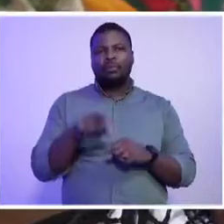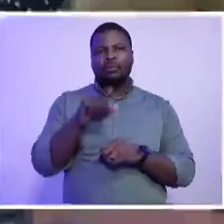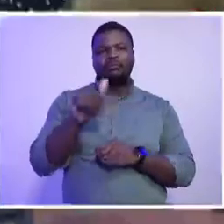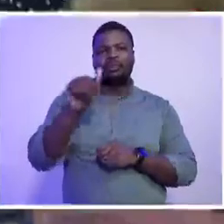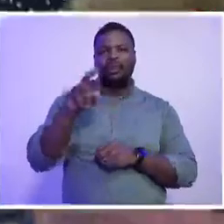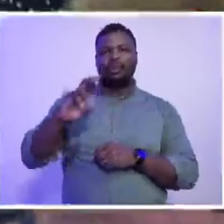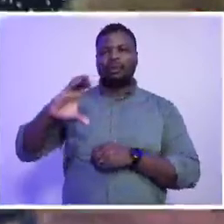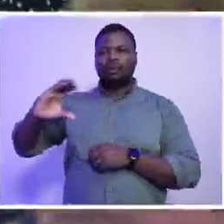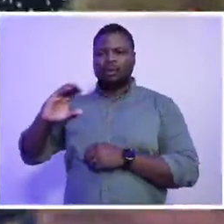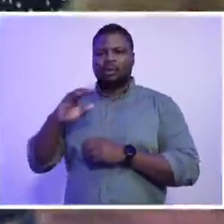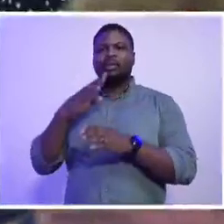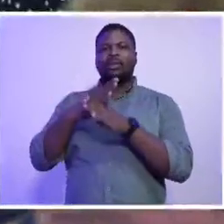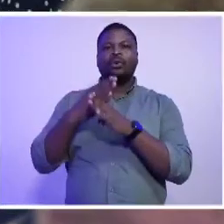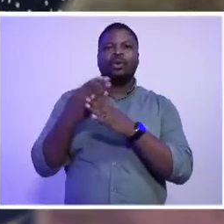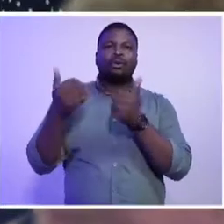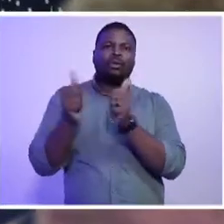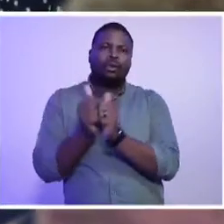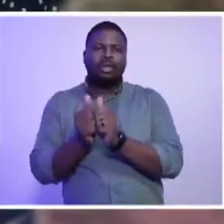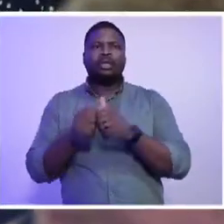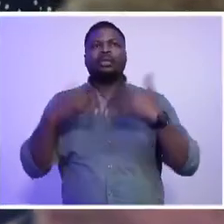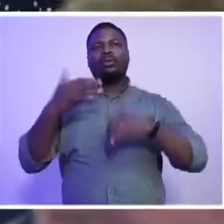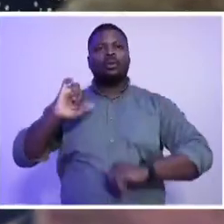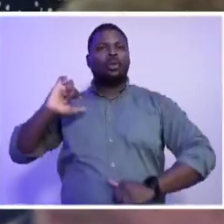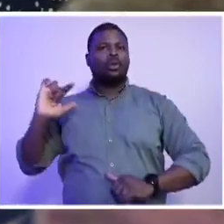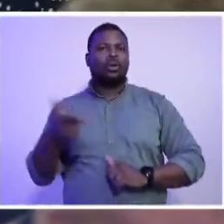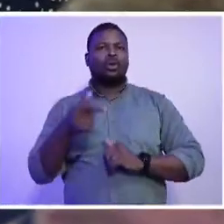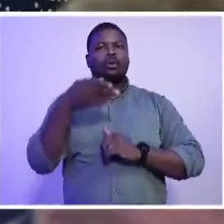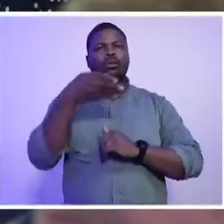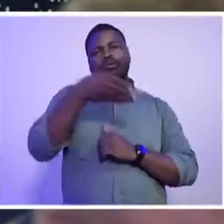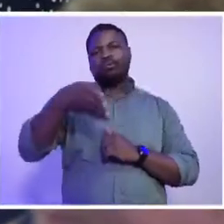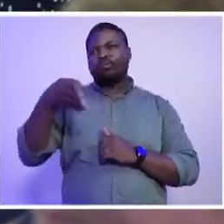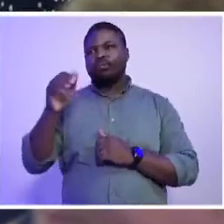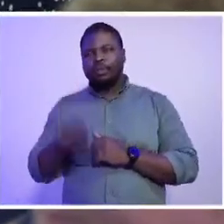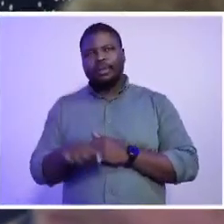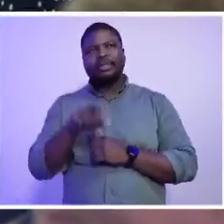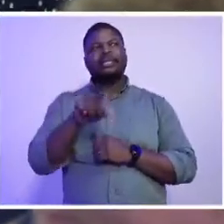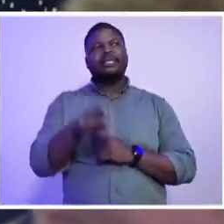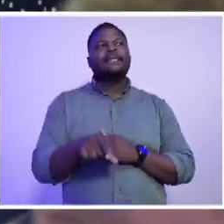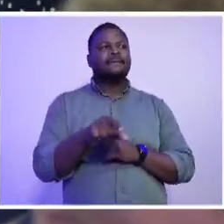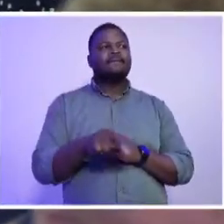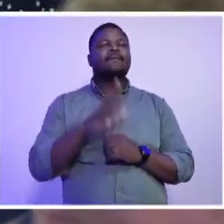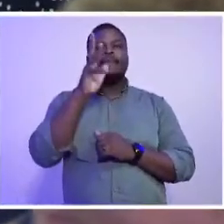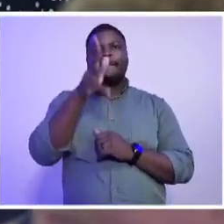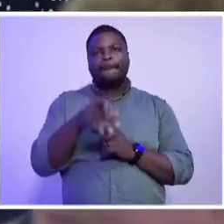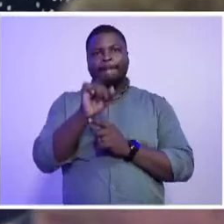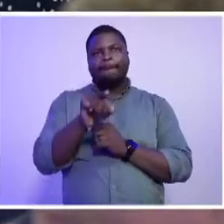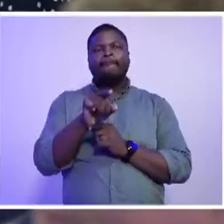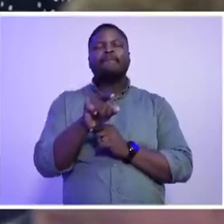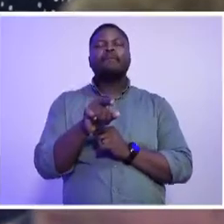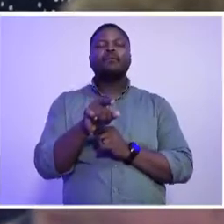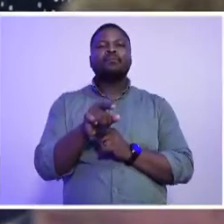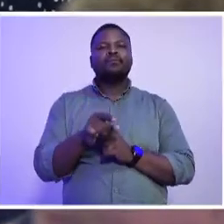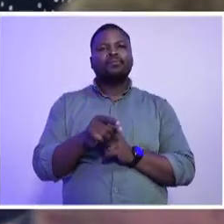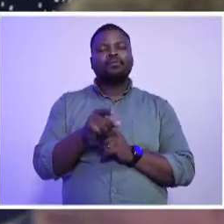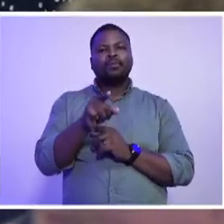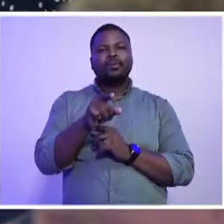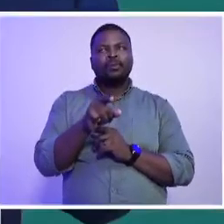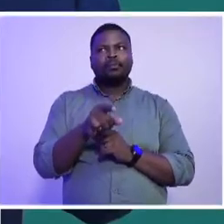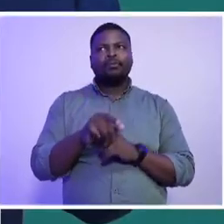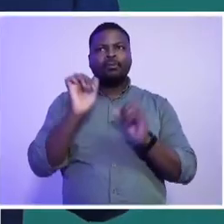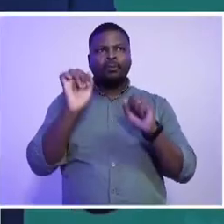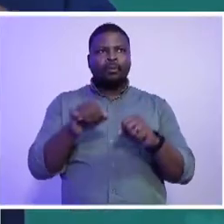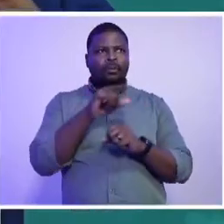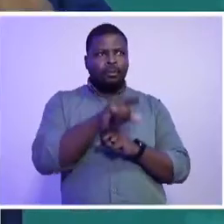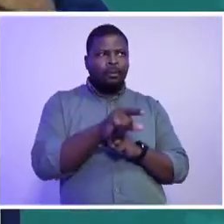ARC are all in the room. Thank you very much, colleagues. And I'm going to, I'm sure we are going to, when our